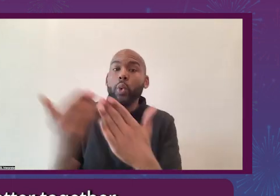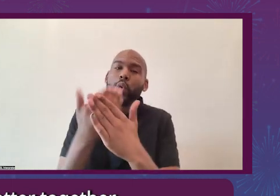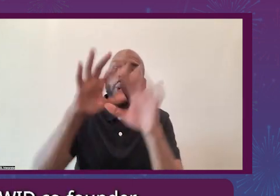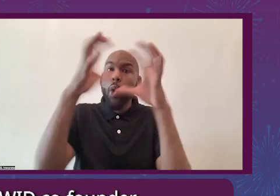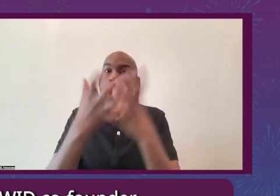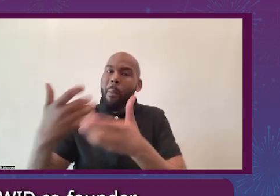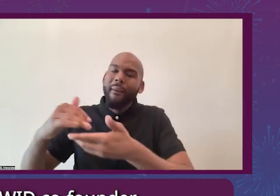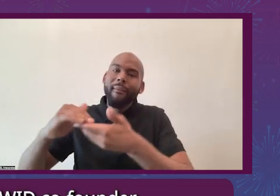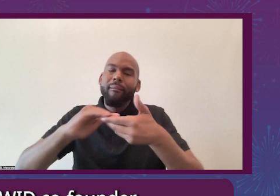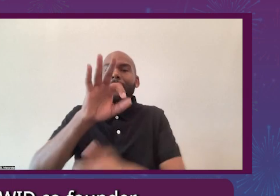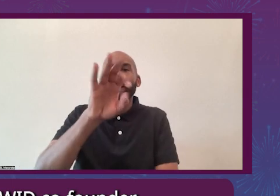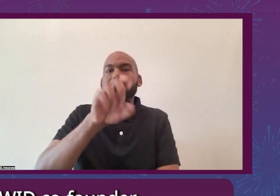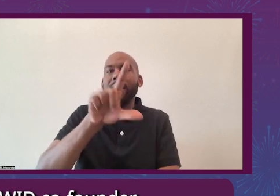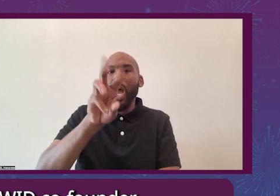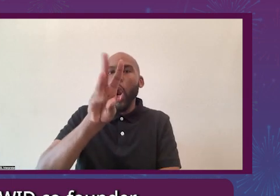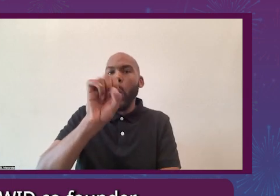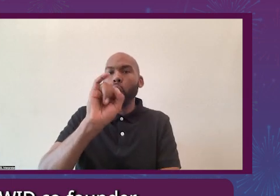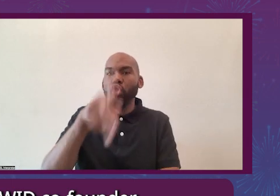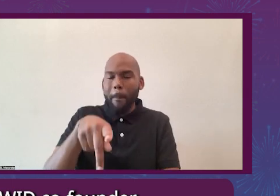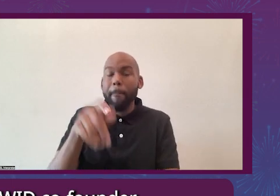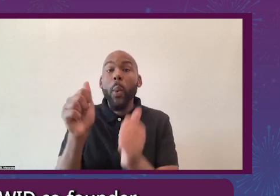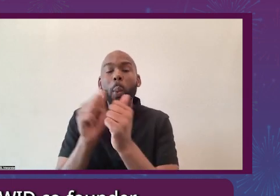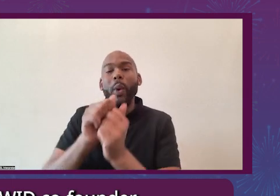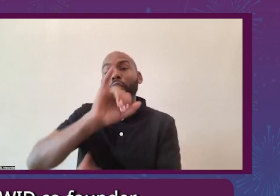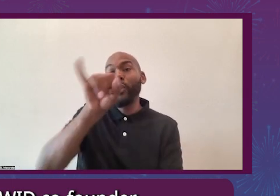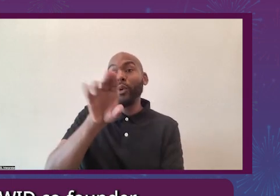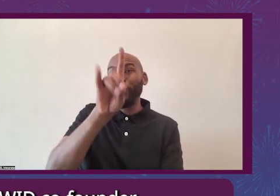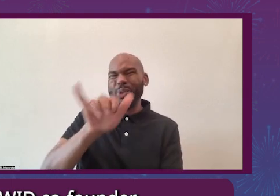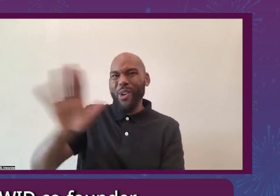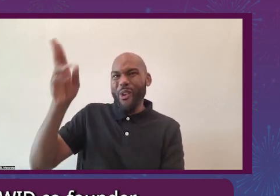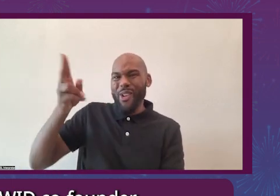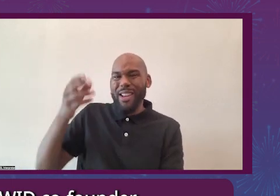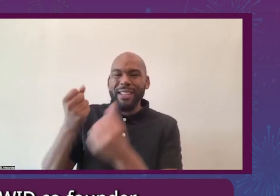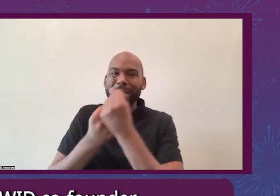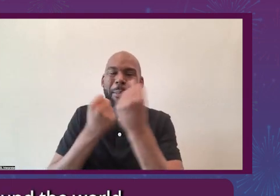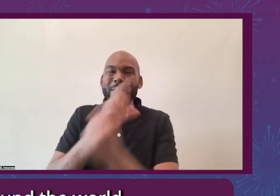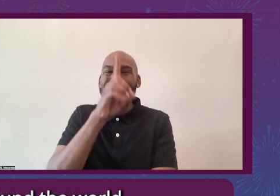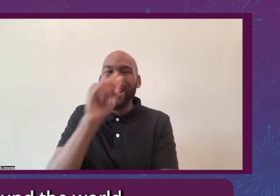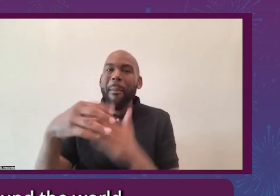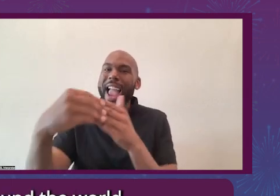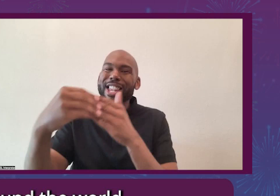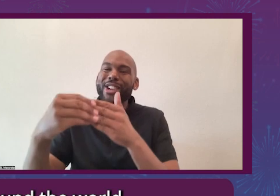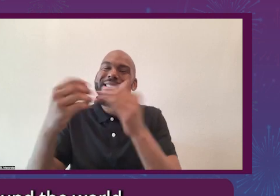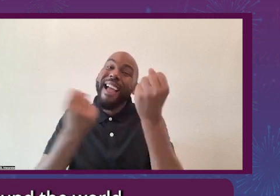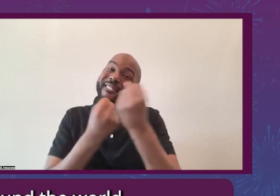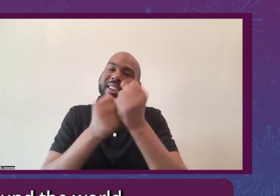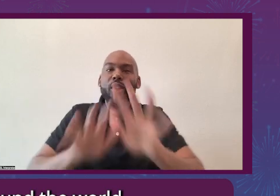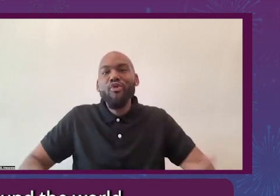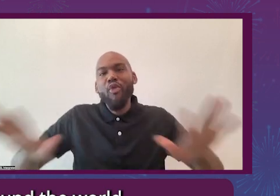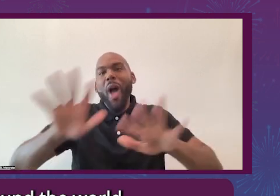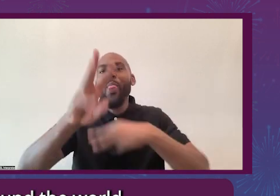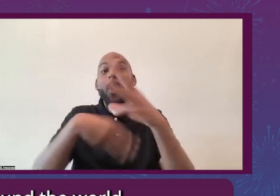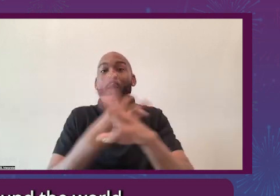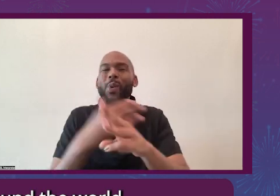WID's new Global Human Fellowship in honor of WID co-founder Judy Human's legacy by supporting disability leaders and advocates from around the